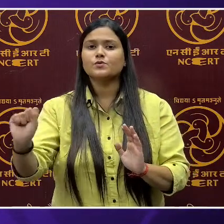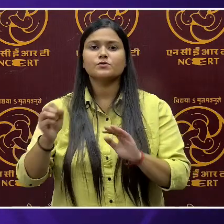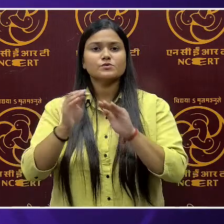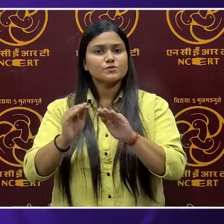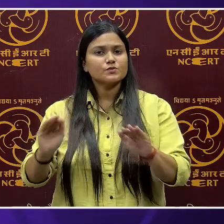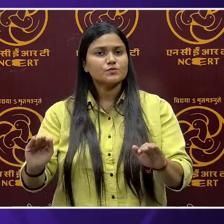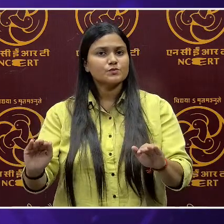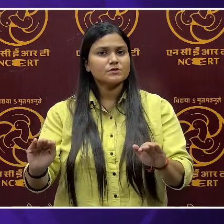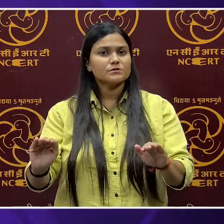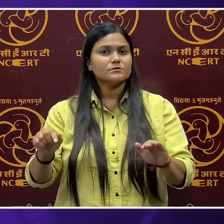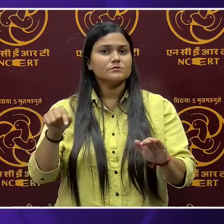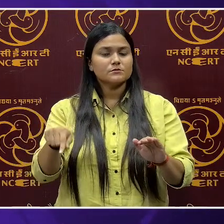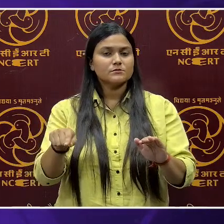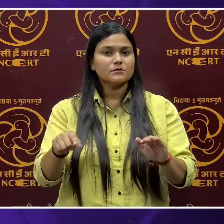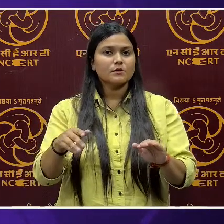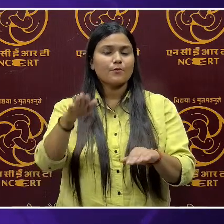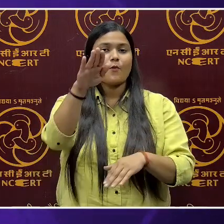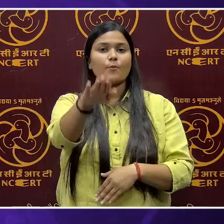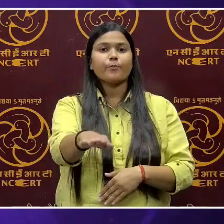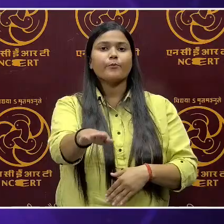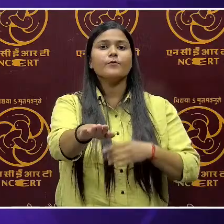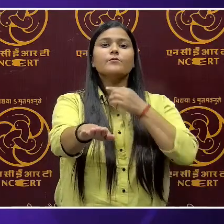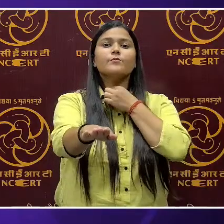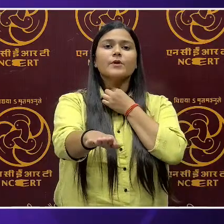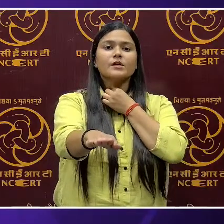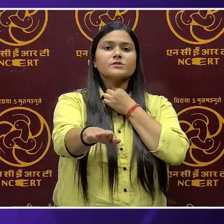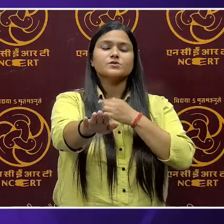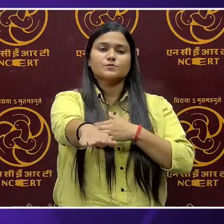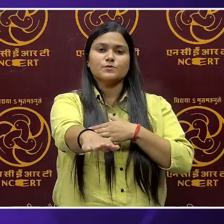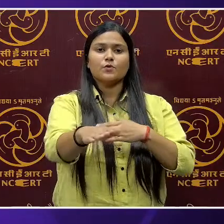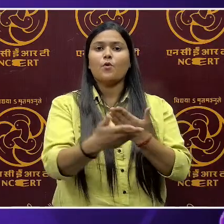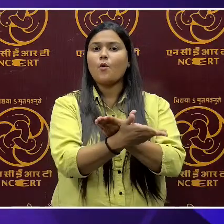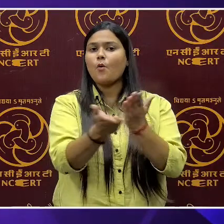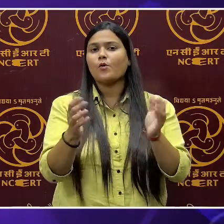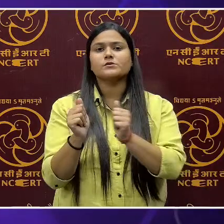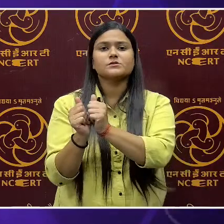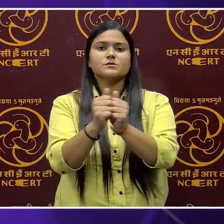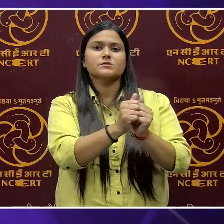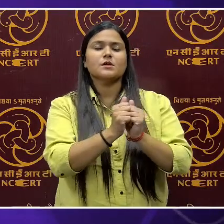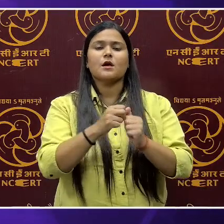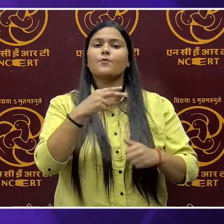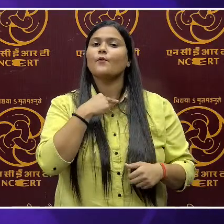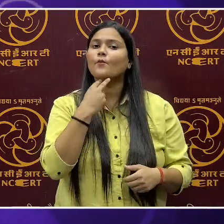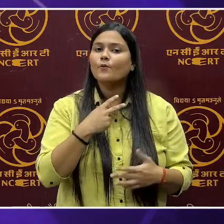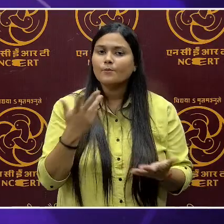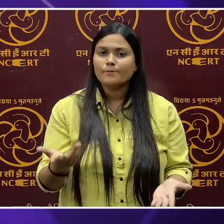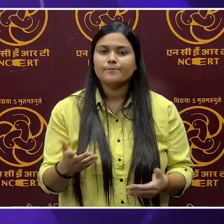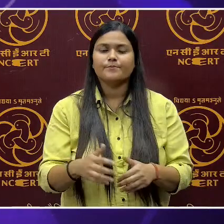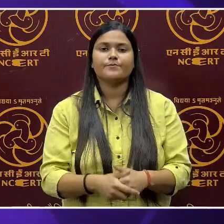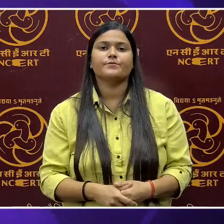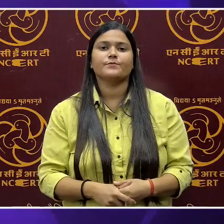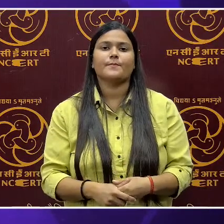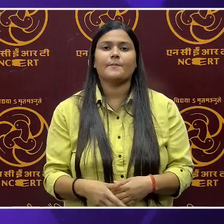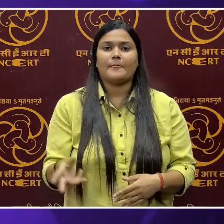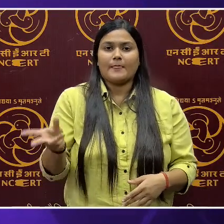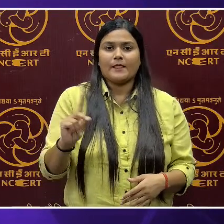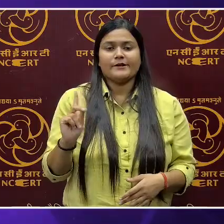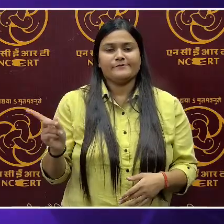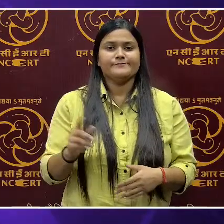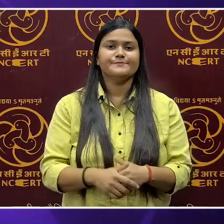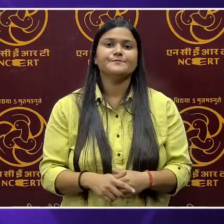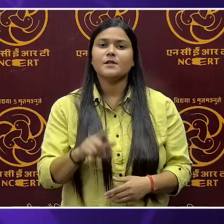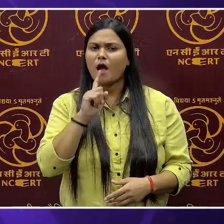take this oath or pledge and say it together. Tanvi, may I ask you to say it with me? Yes,